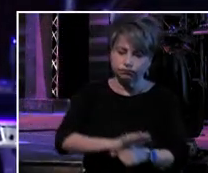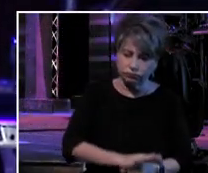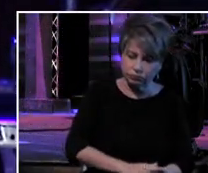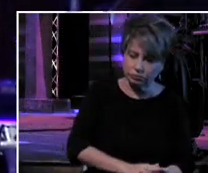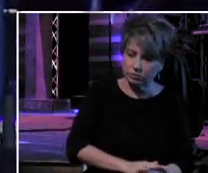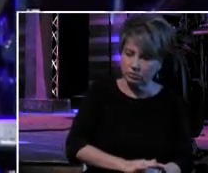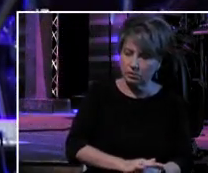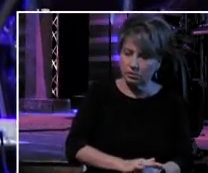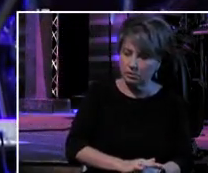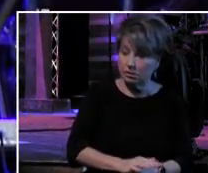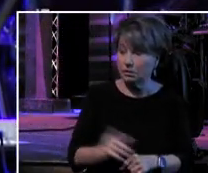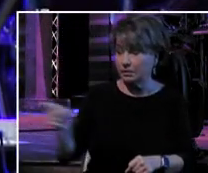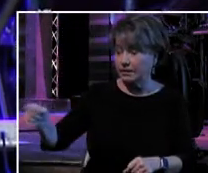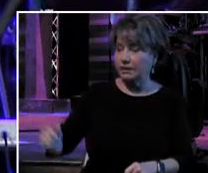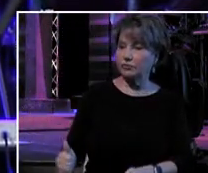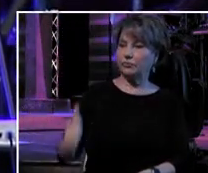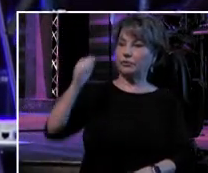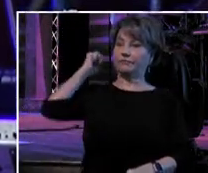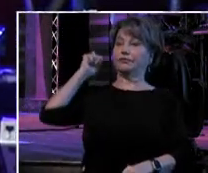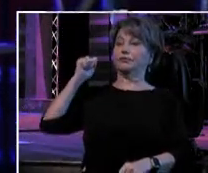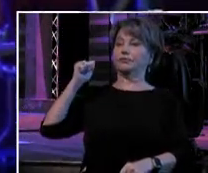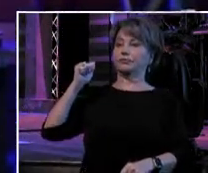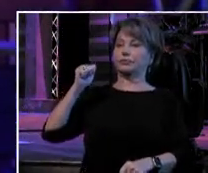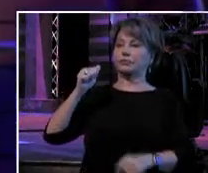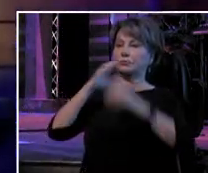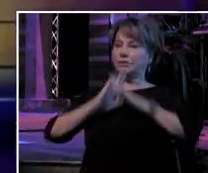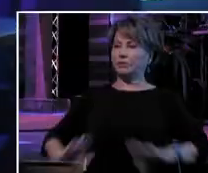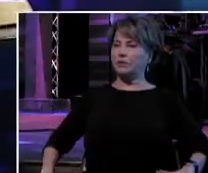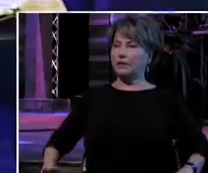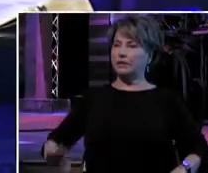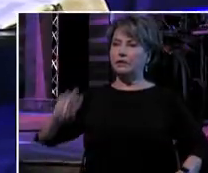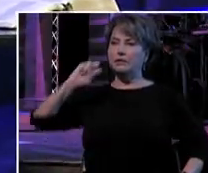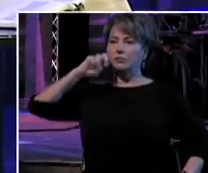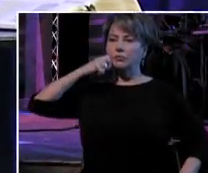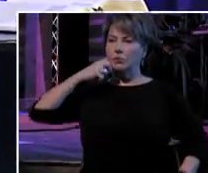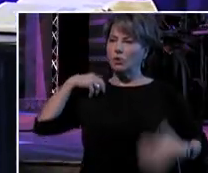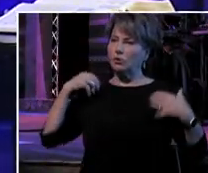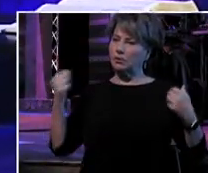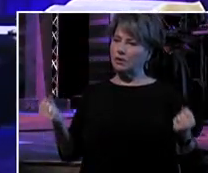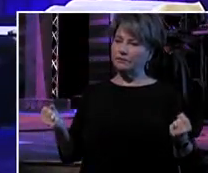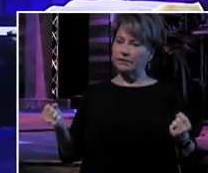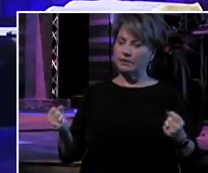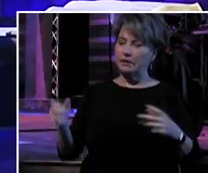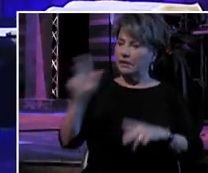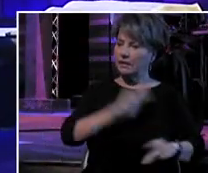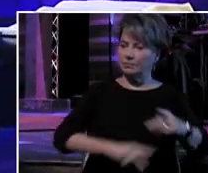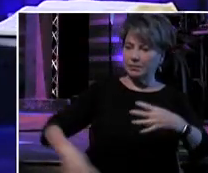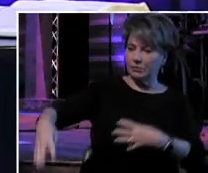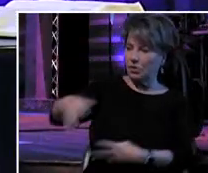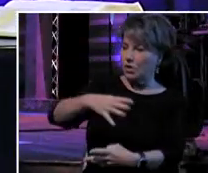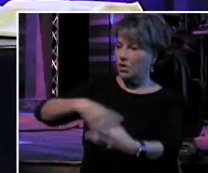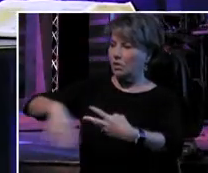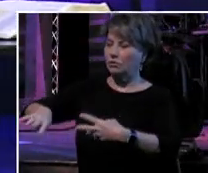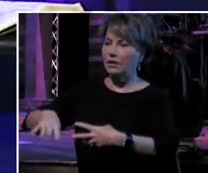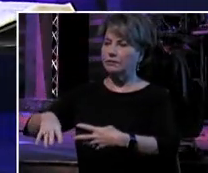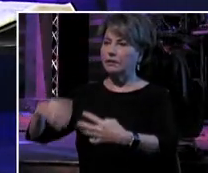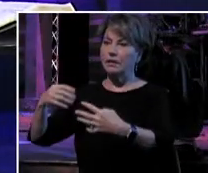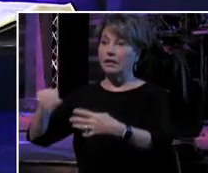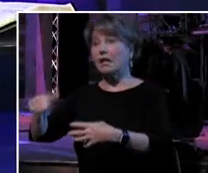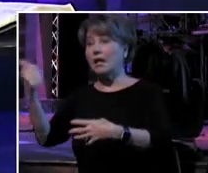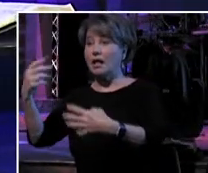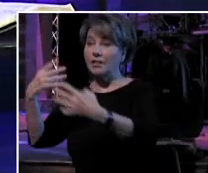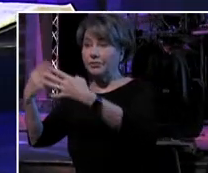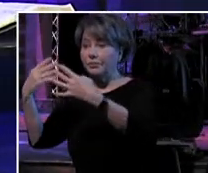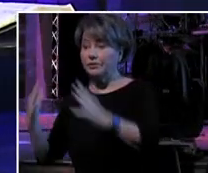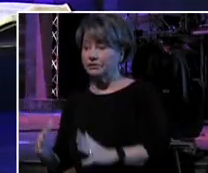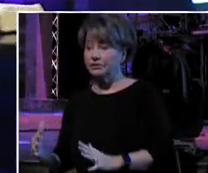And so the gospel was preached with more boldness. And then even with people around him, the prisoners, when he was offline for